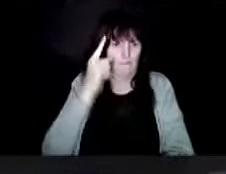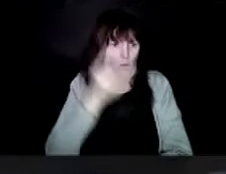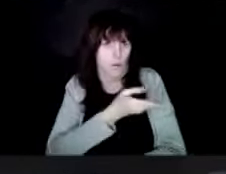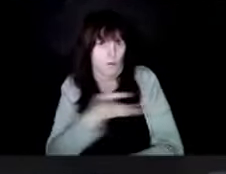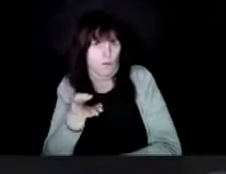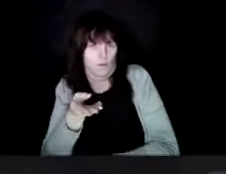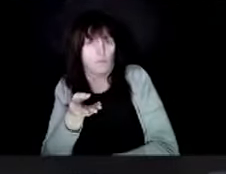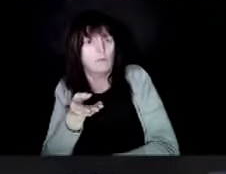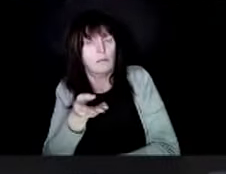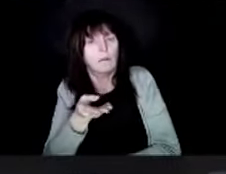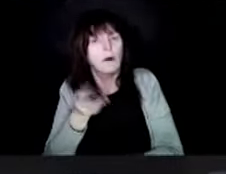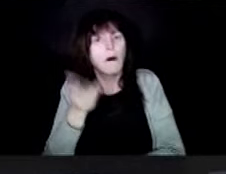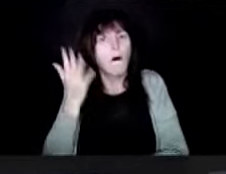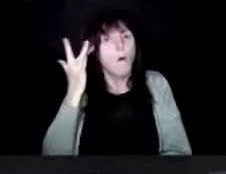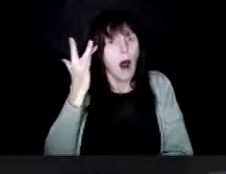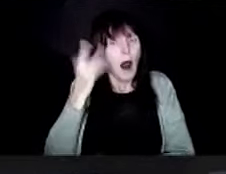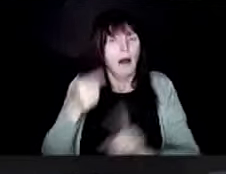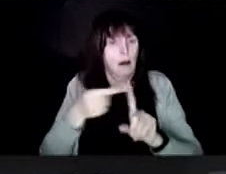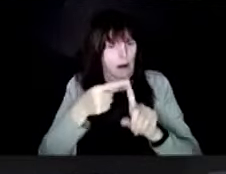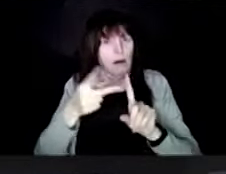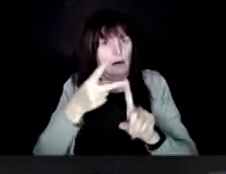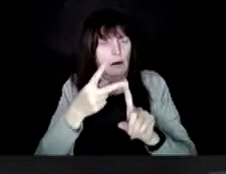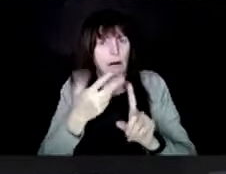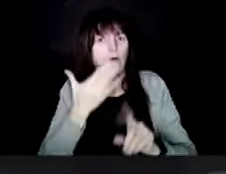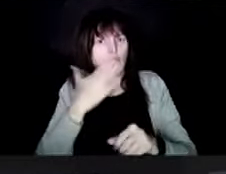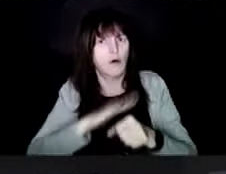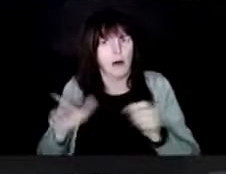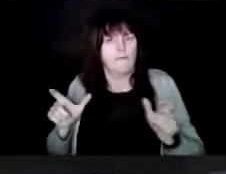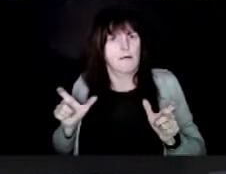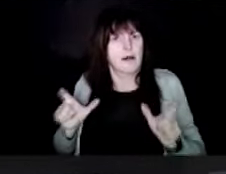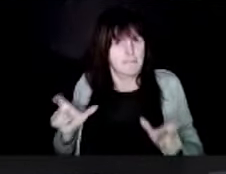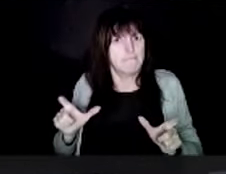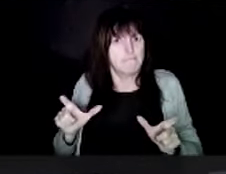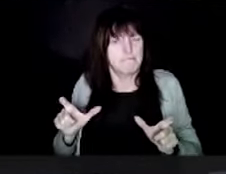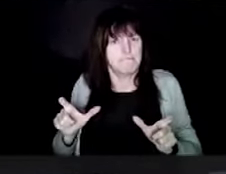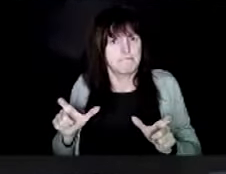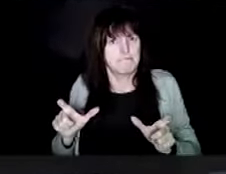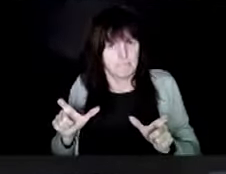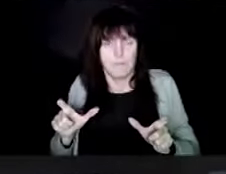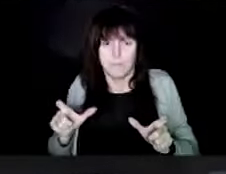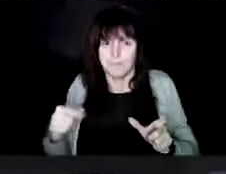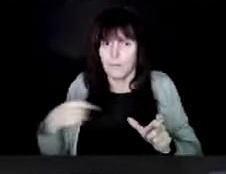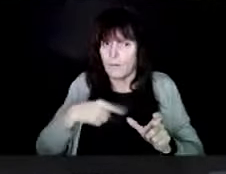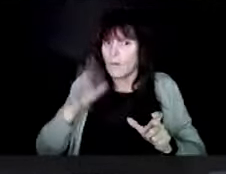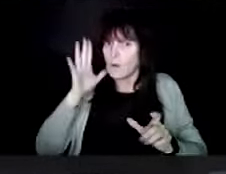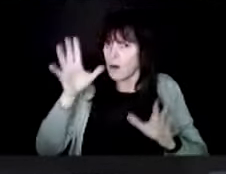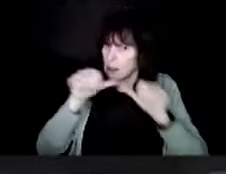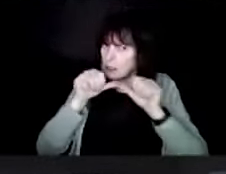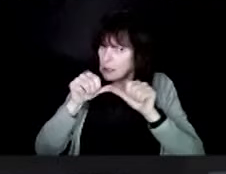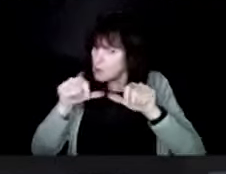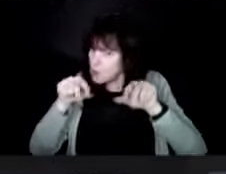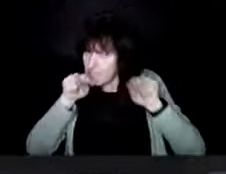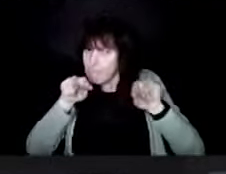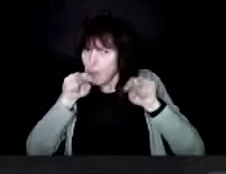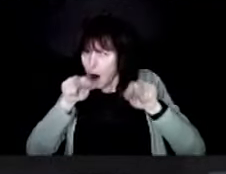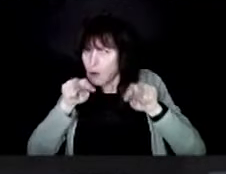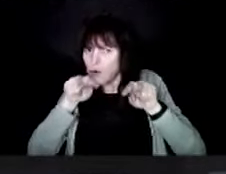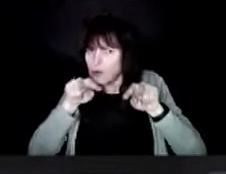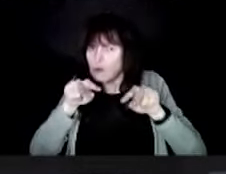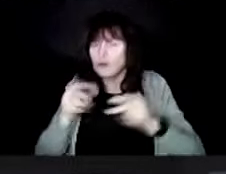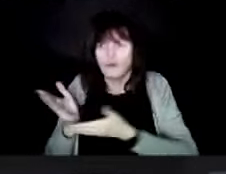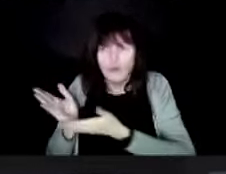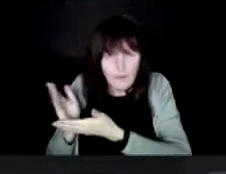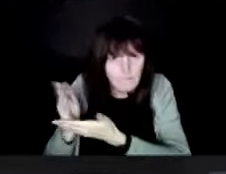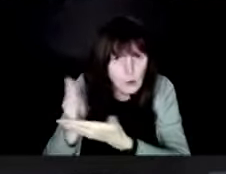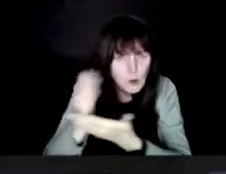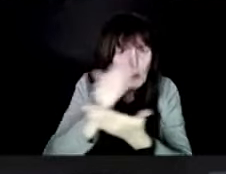that will be, that data will be monitored. Those recommendations will be reviewed on a regular basis, but at present, there's been